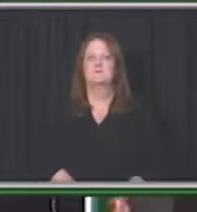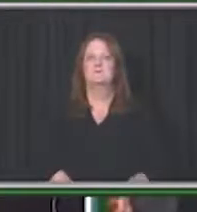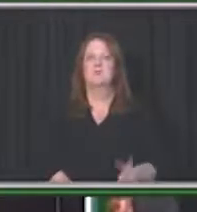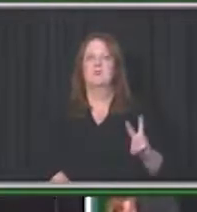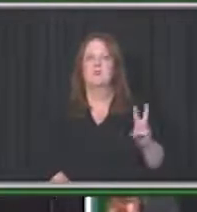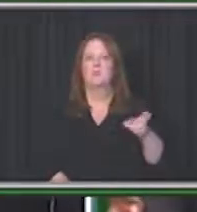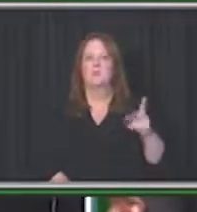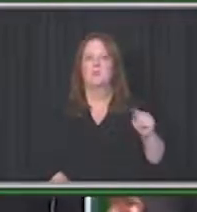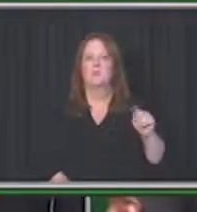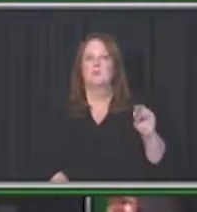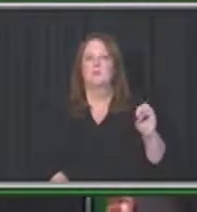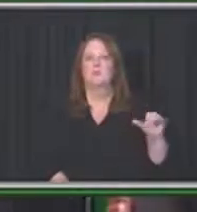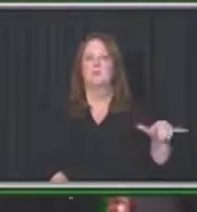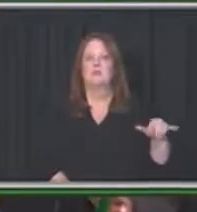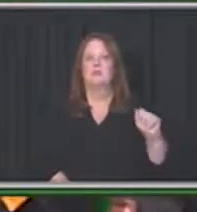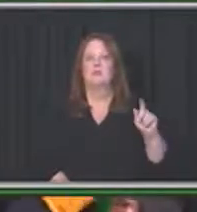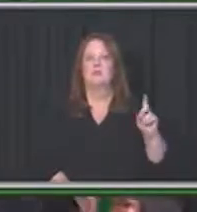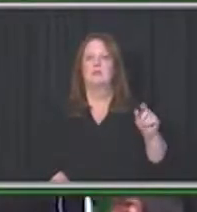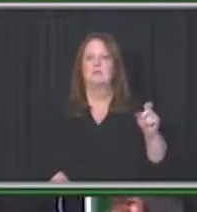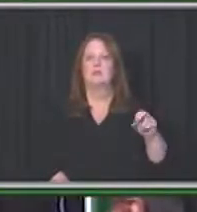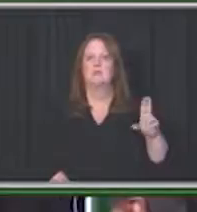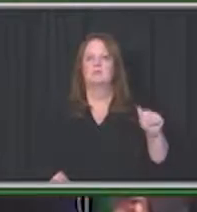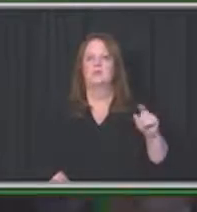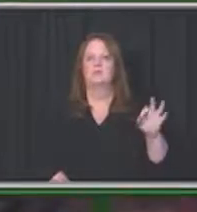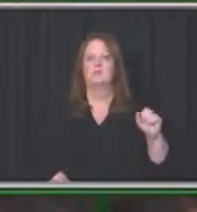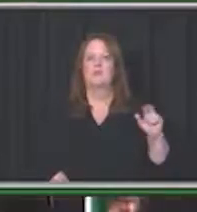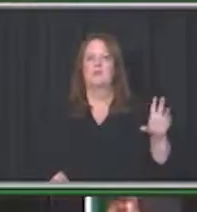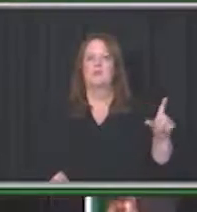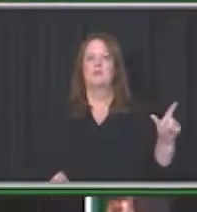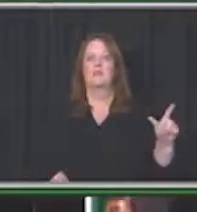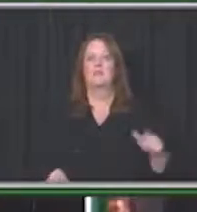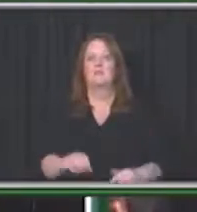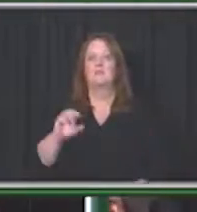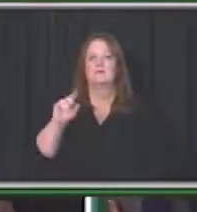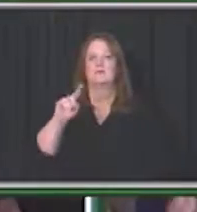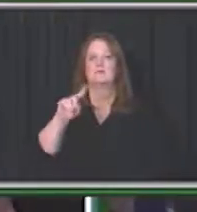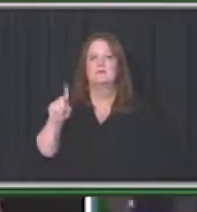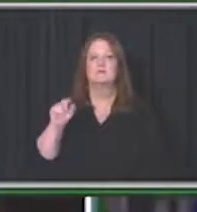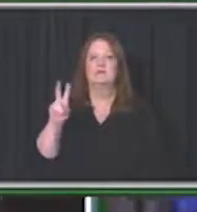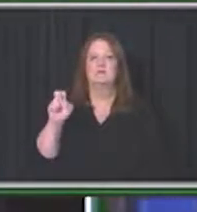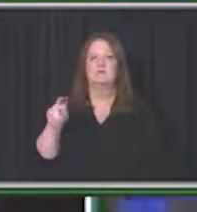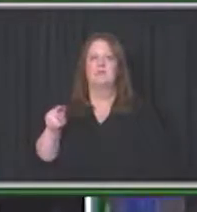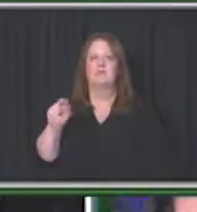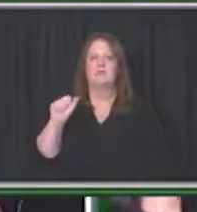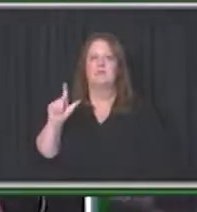Whitney Alexandria Farrell. Fabian Arsate.